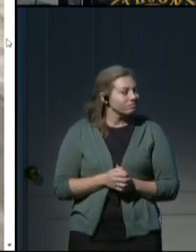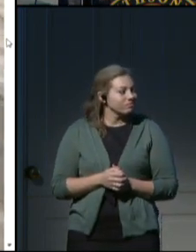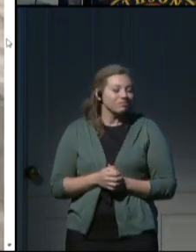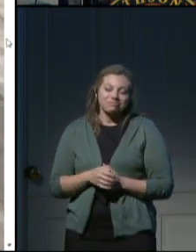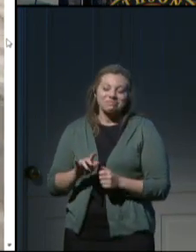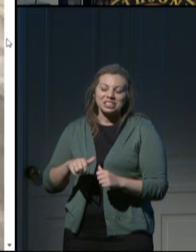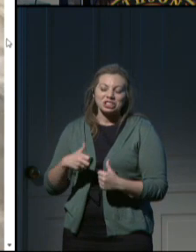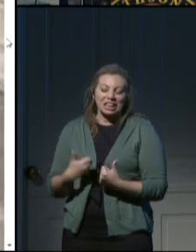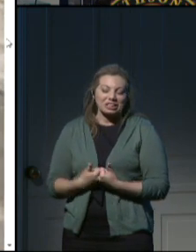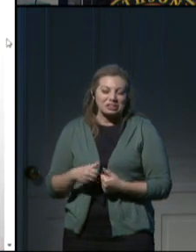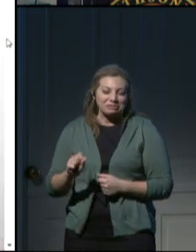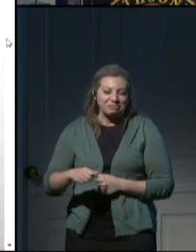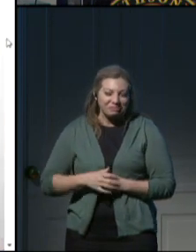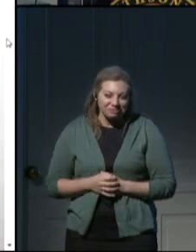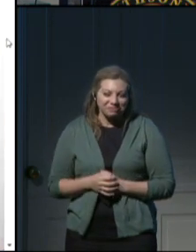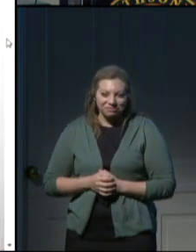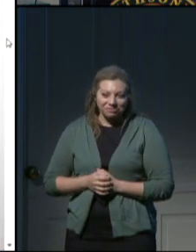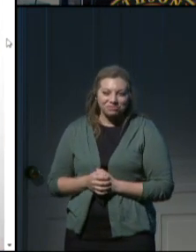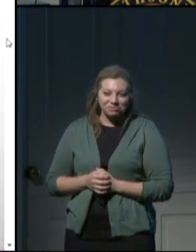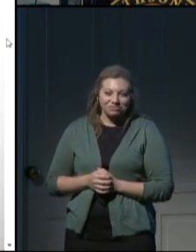it's a challenge.